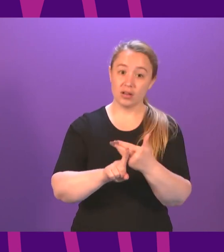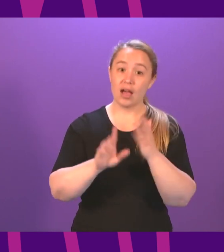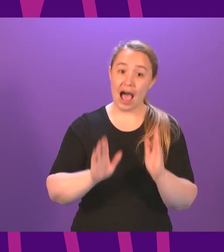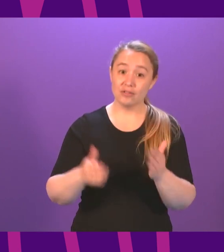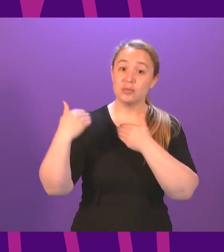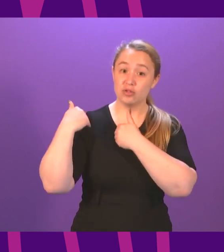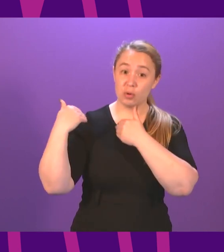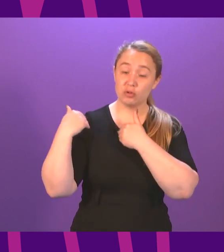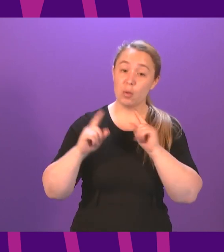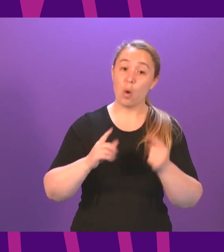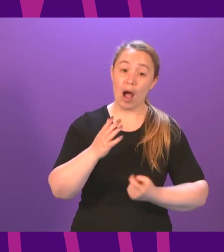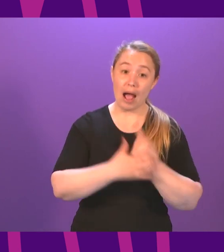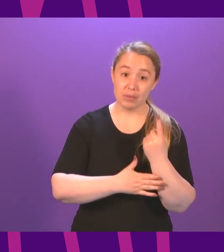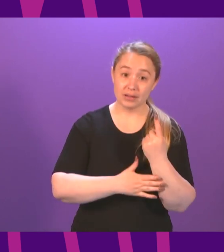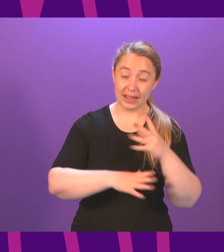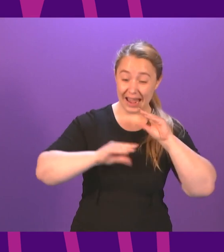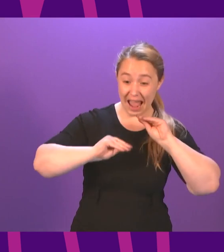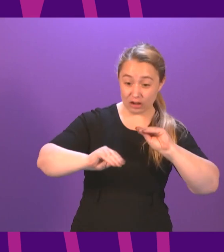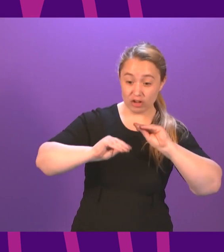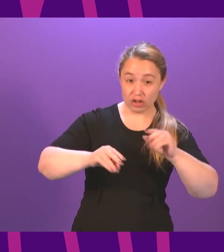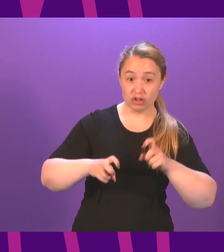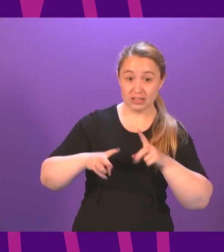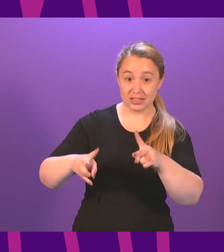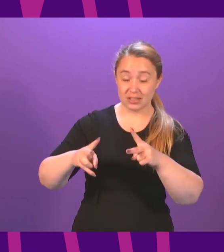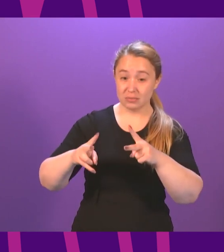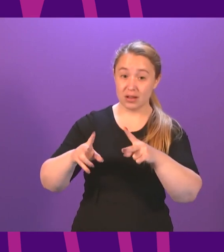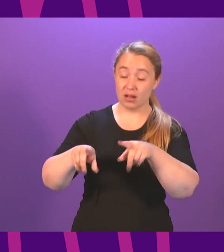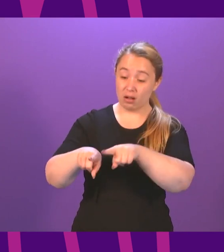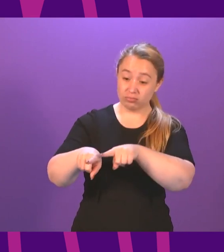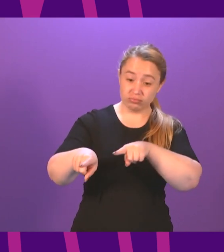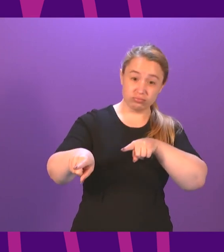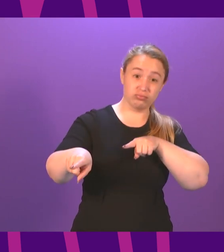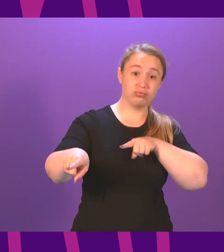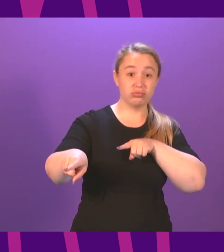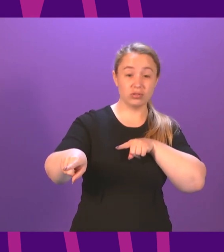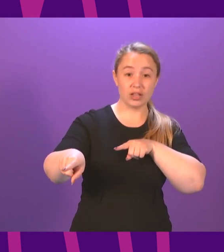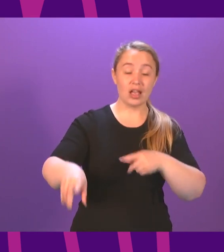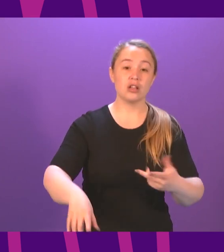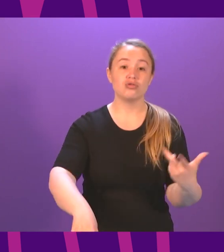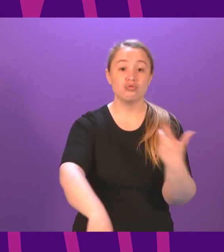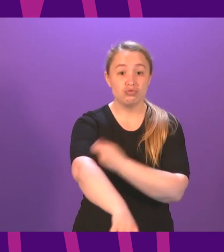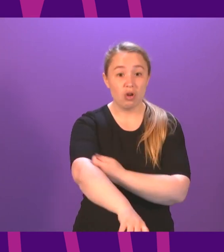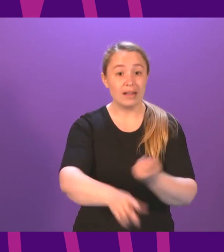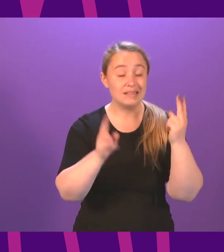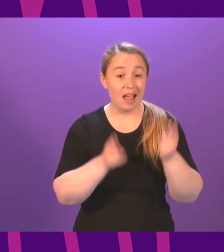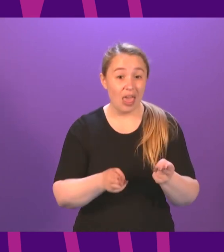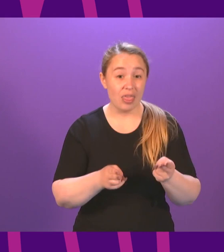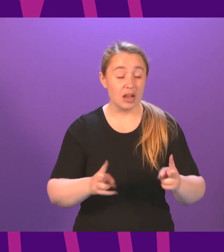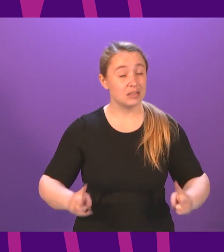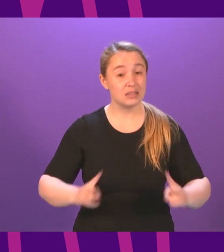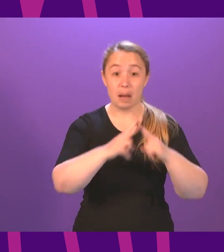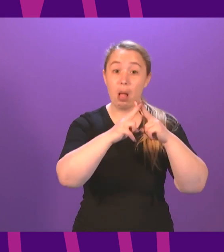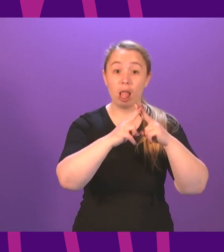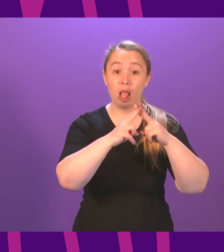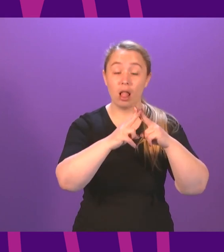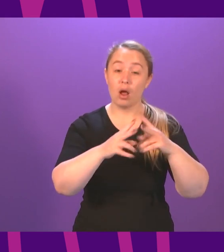Scotland. Our education system falling down international league tables. Drug deaths have more than doubled since 2014 to record